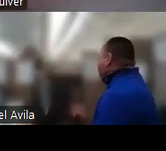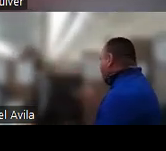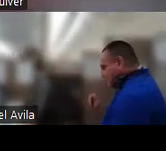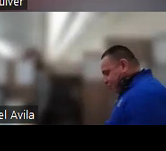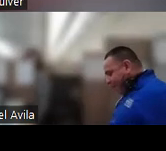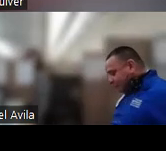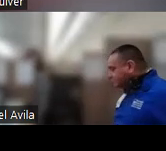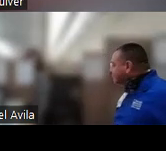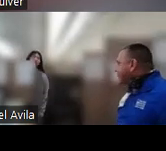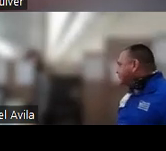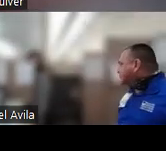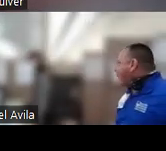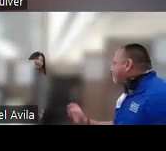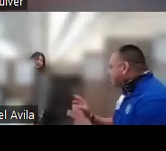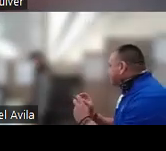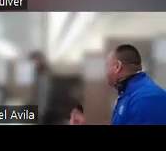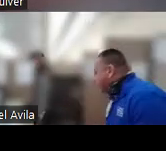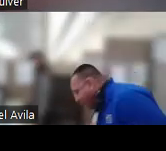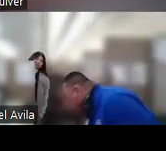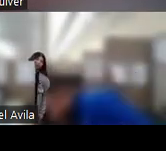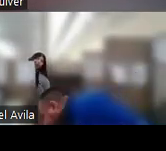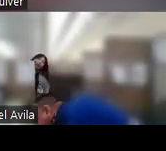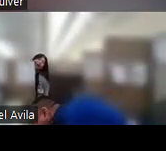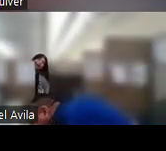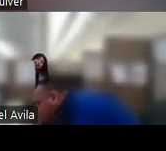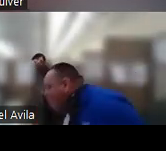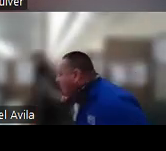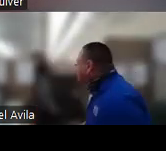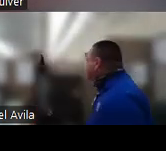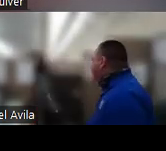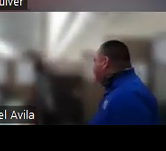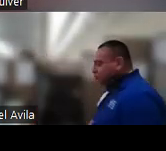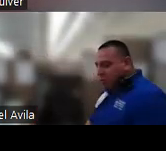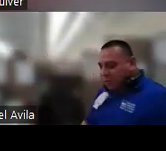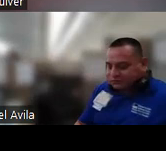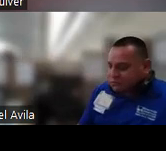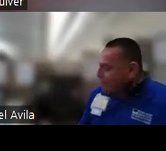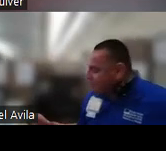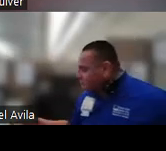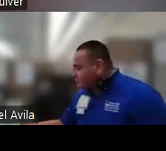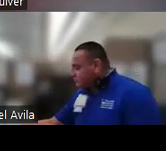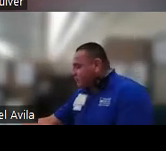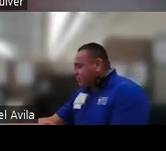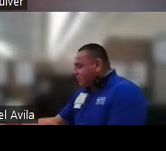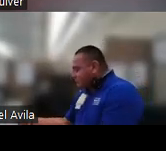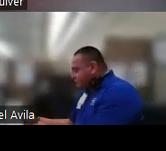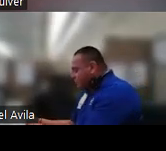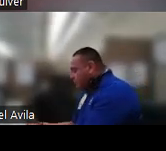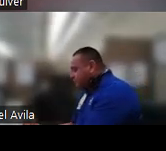older adults. So welcome. We appreciate having you here. And then in terms of